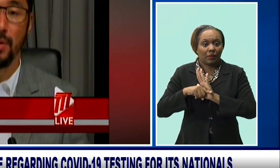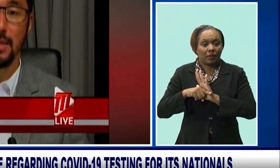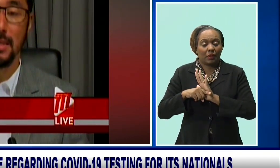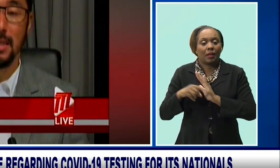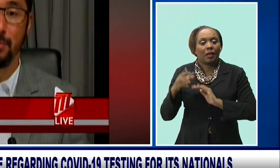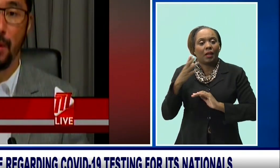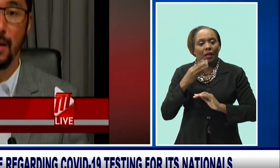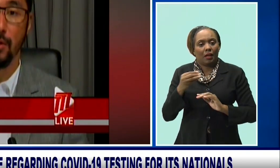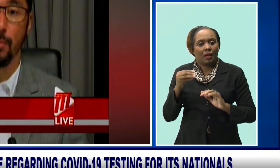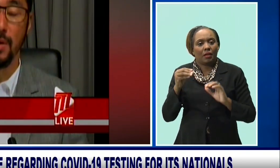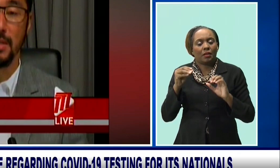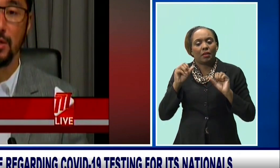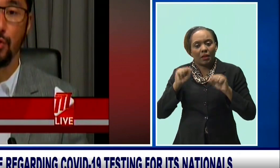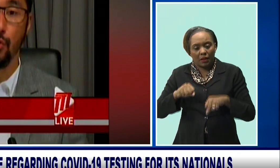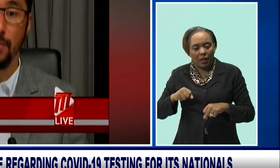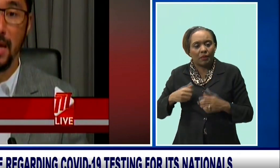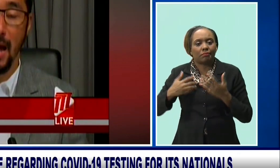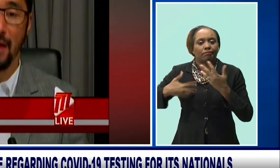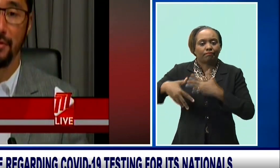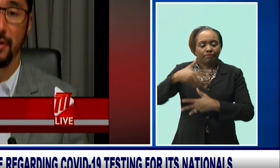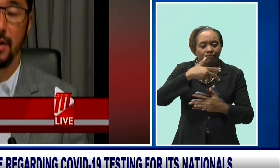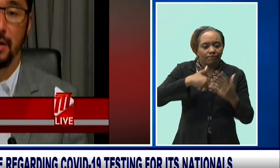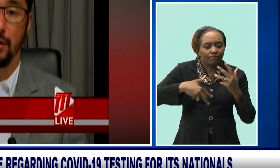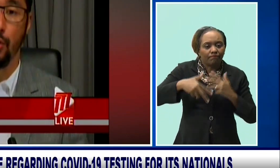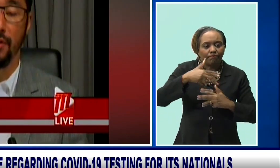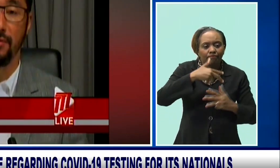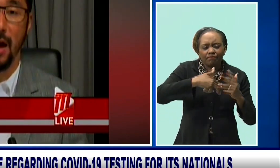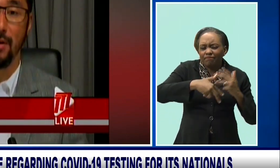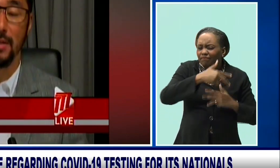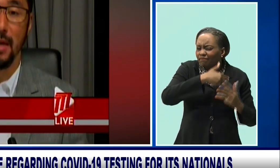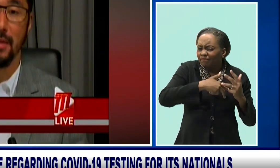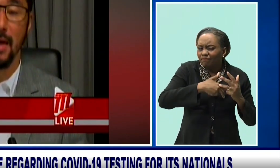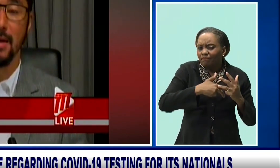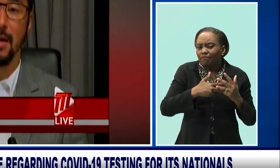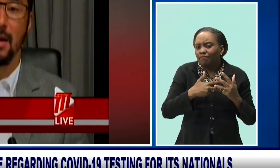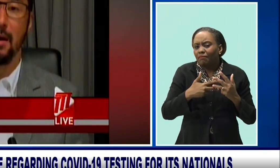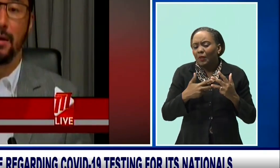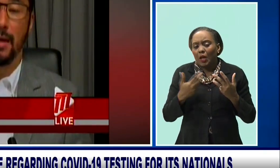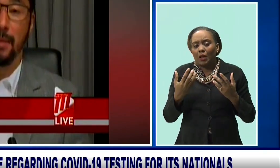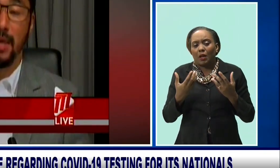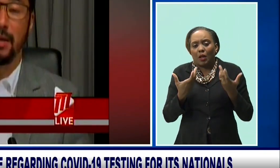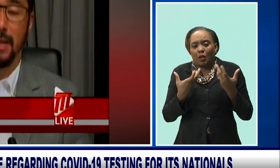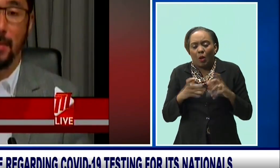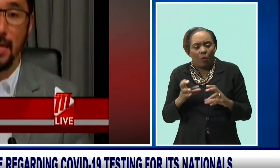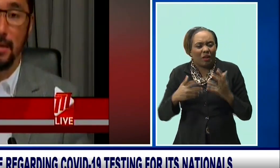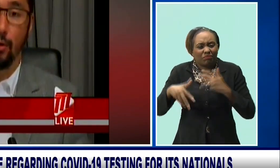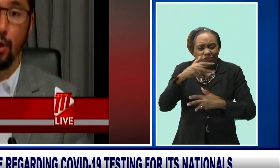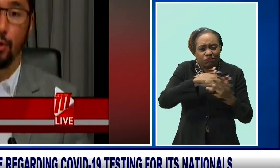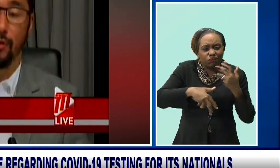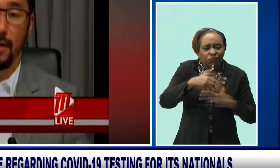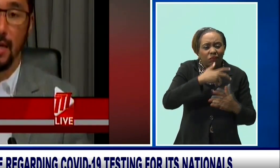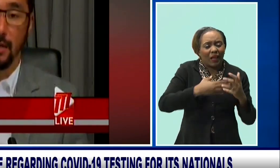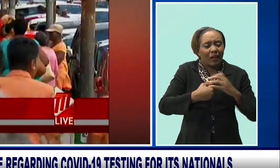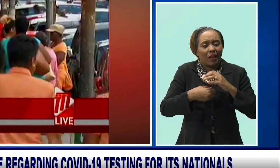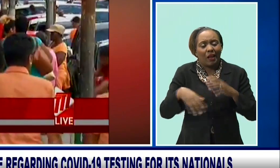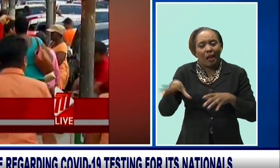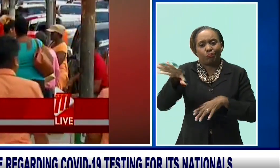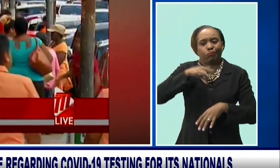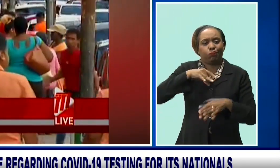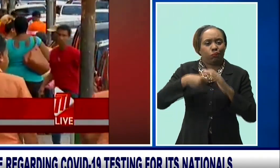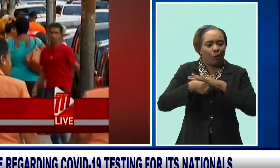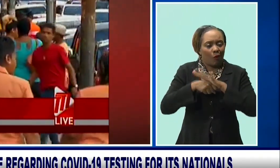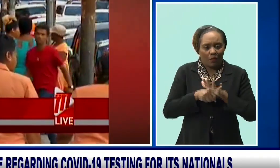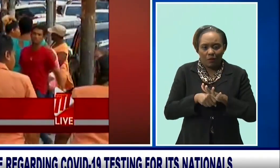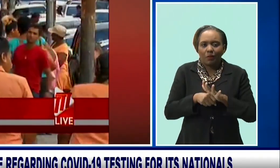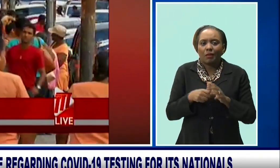with persons in public or persons who may have the COVID virus, and then they can be contaminated all over again. Minister